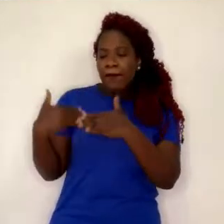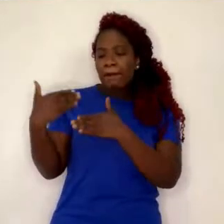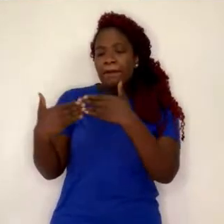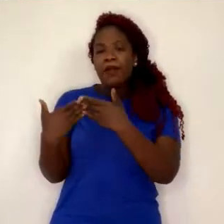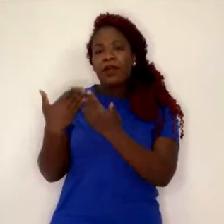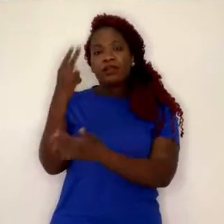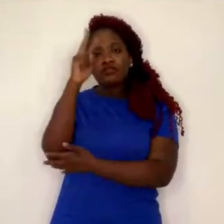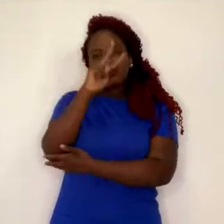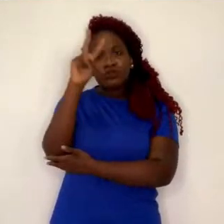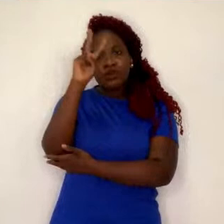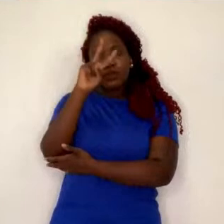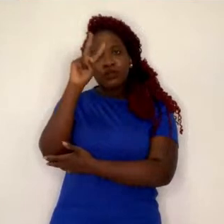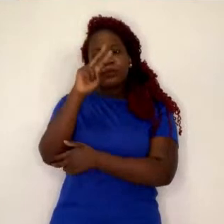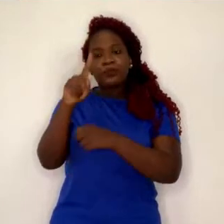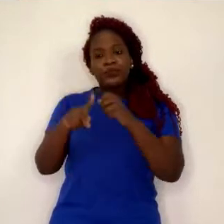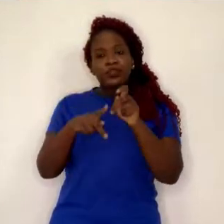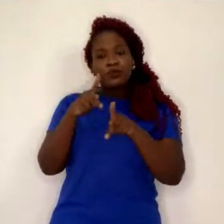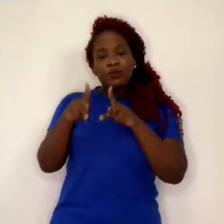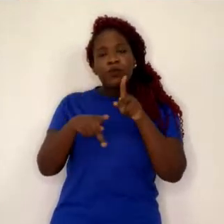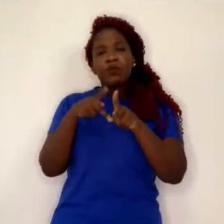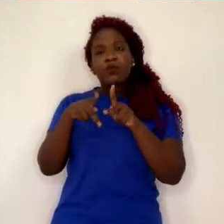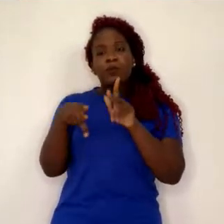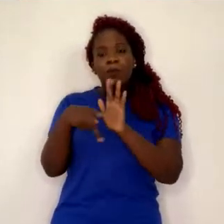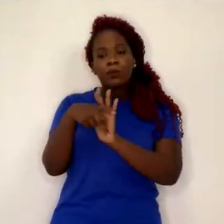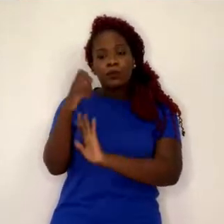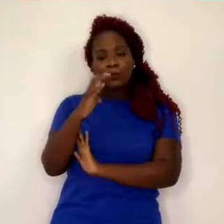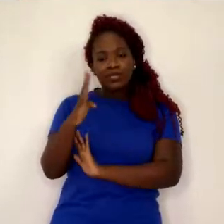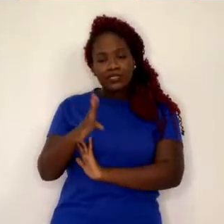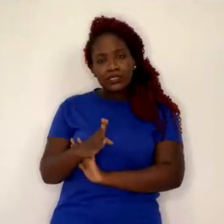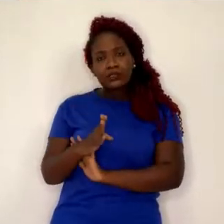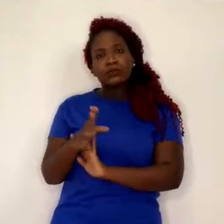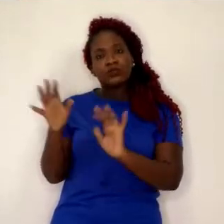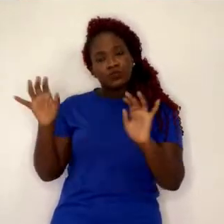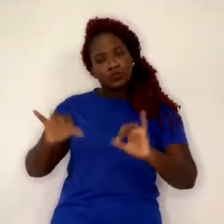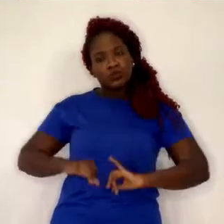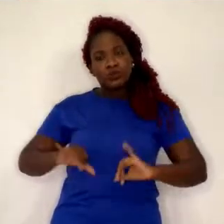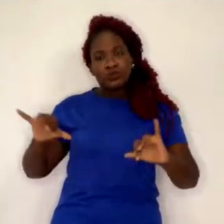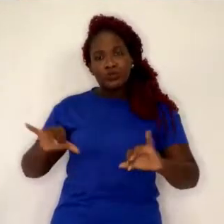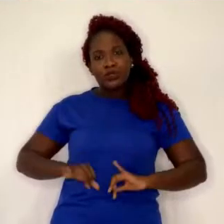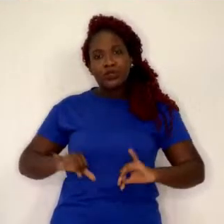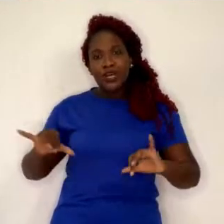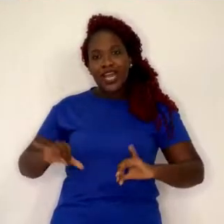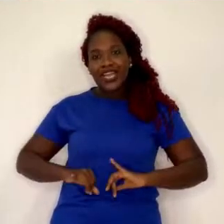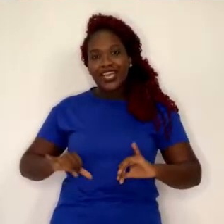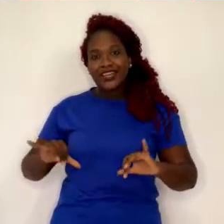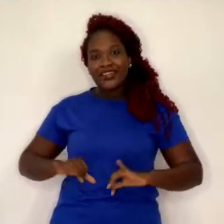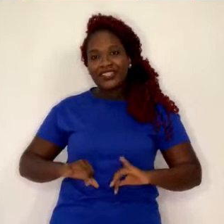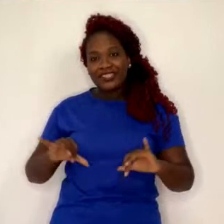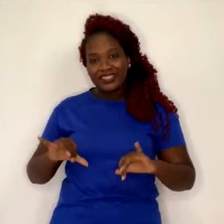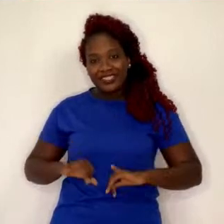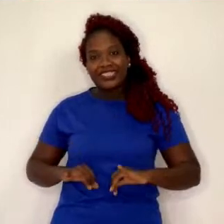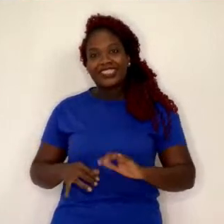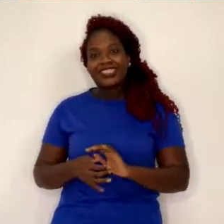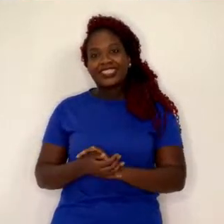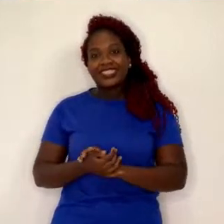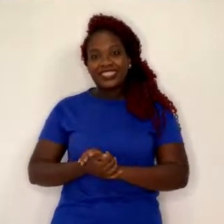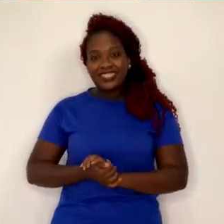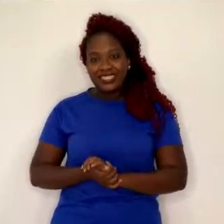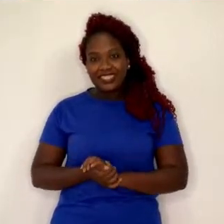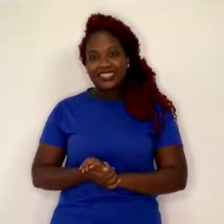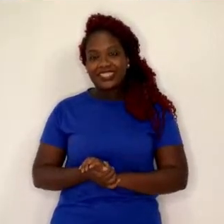historical processes that the Black population and Brazilian people have been enduring, and